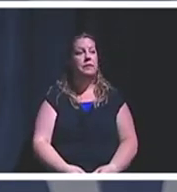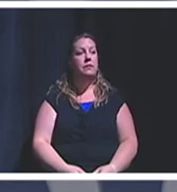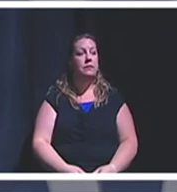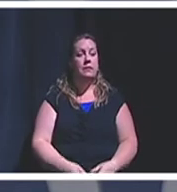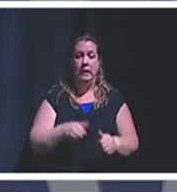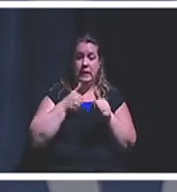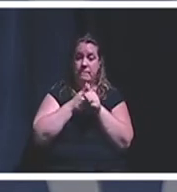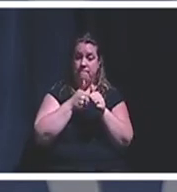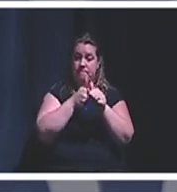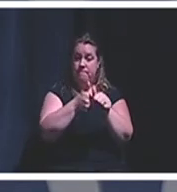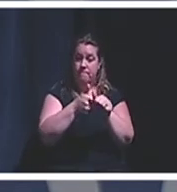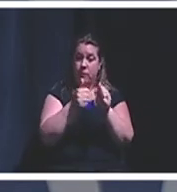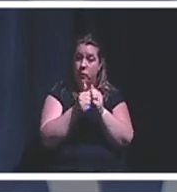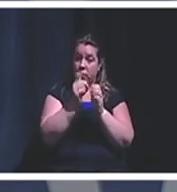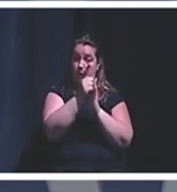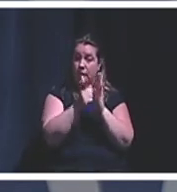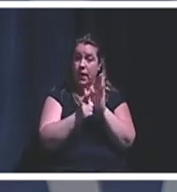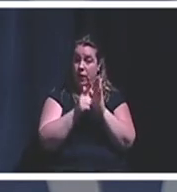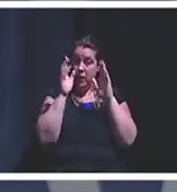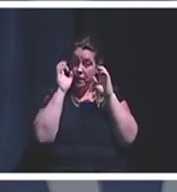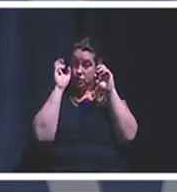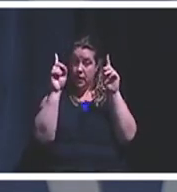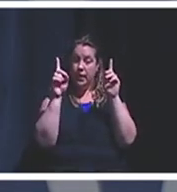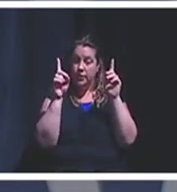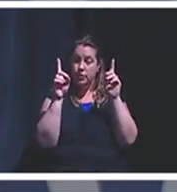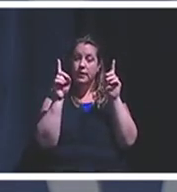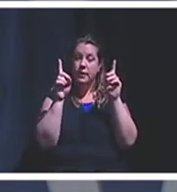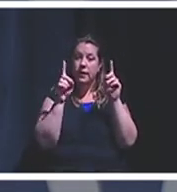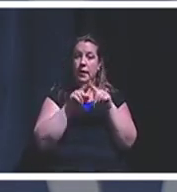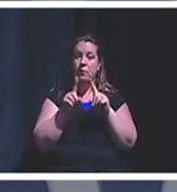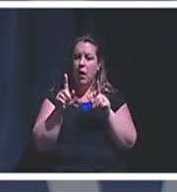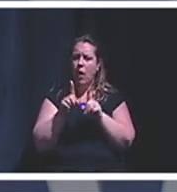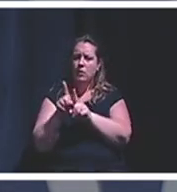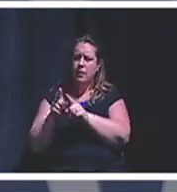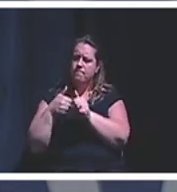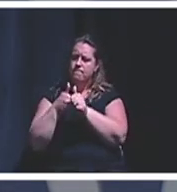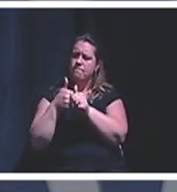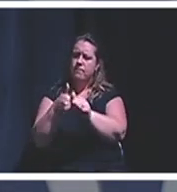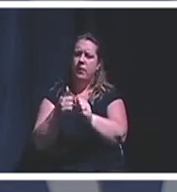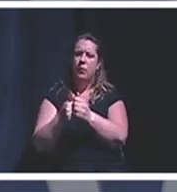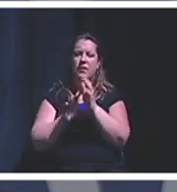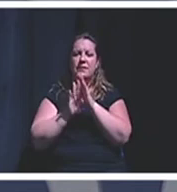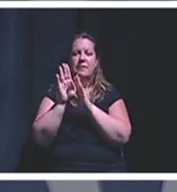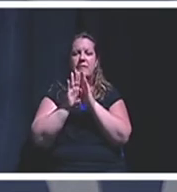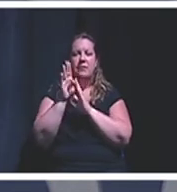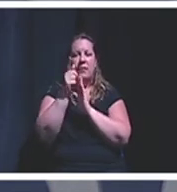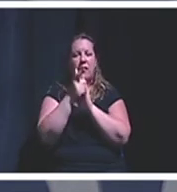your continuing legal education credits, but also the developments in the law.